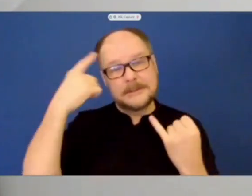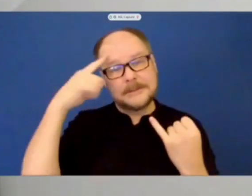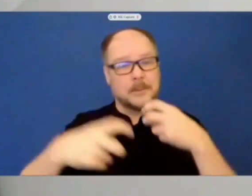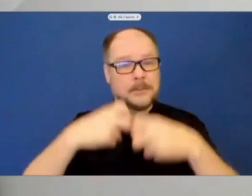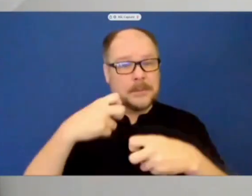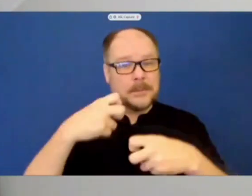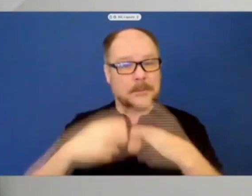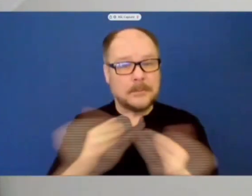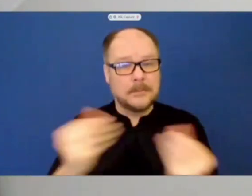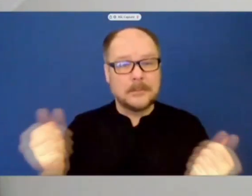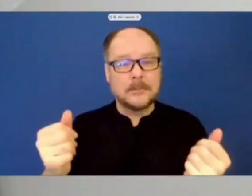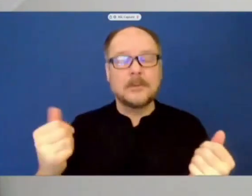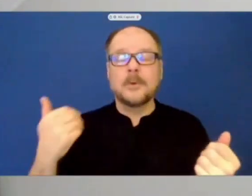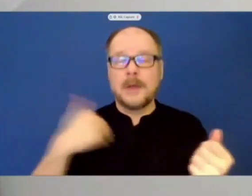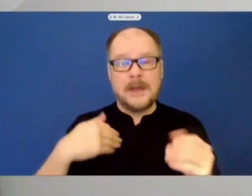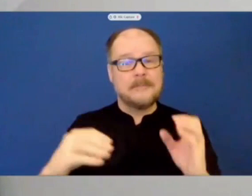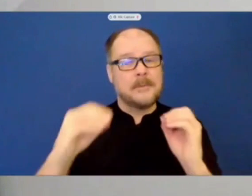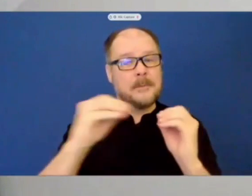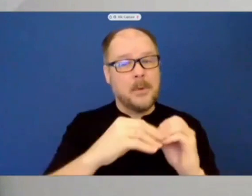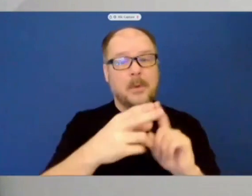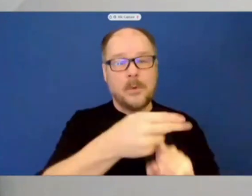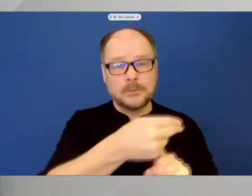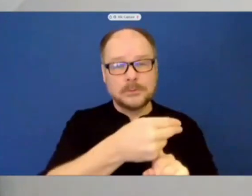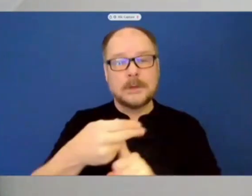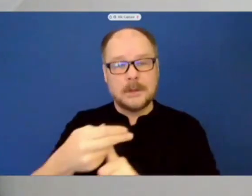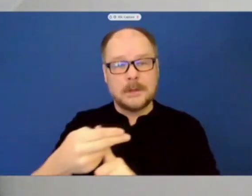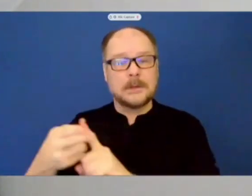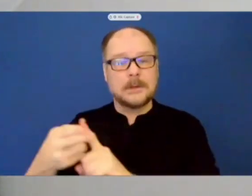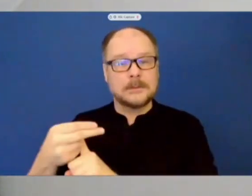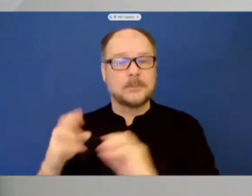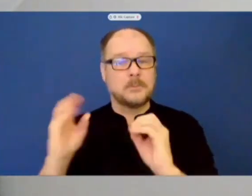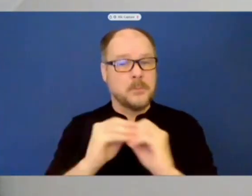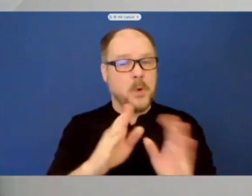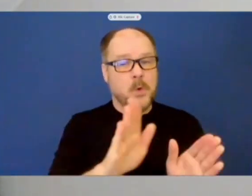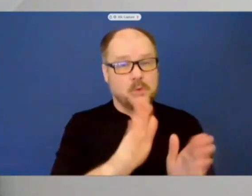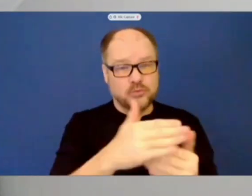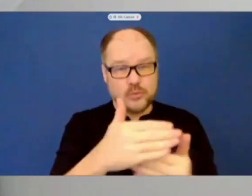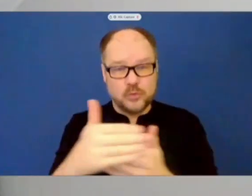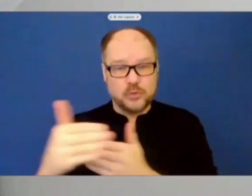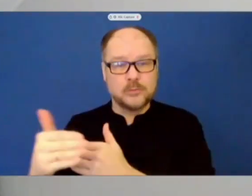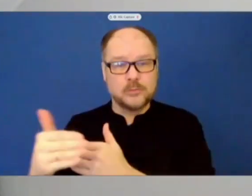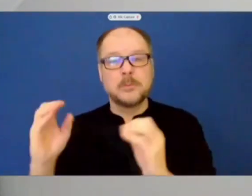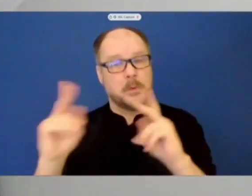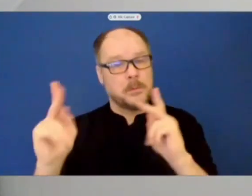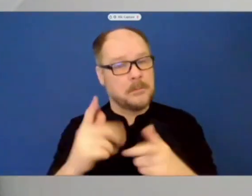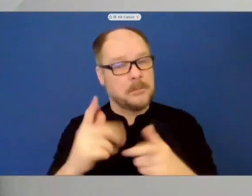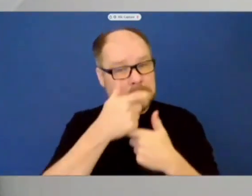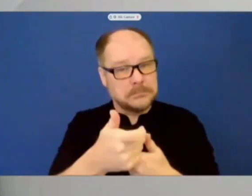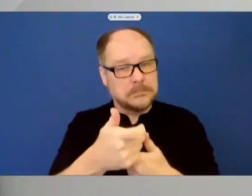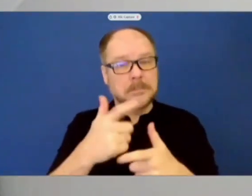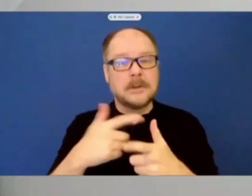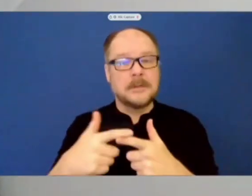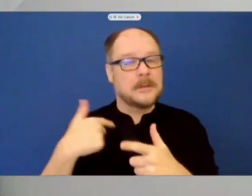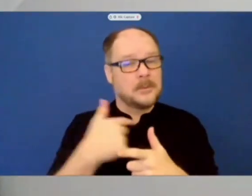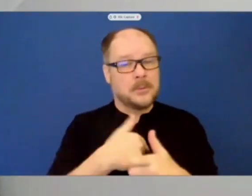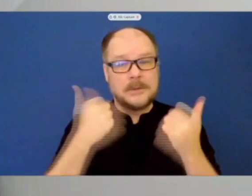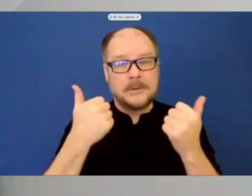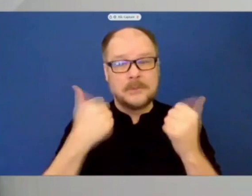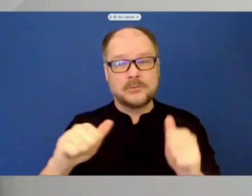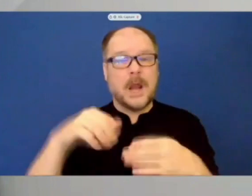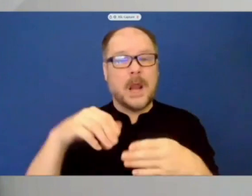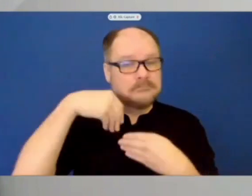at other hotels initially as people were gaining interest. So we have tried to be nimble in